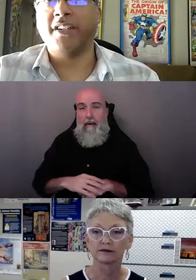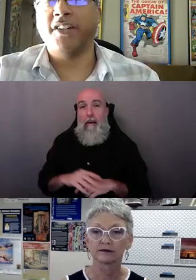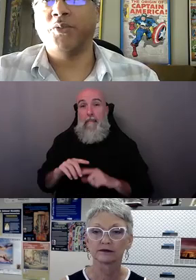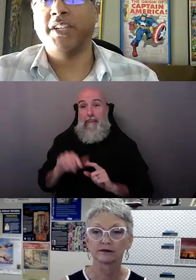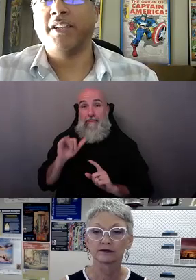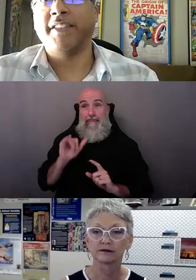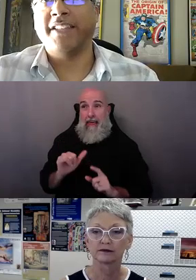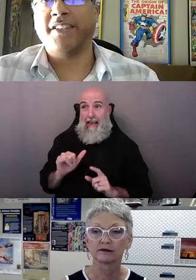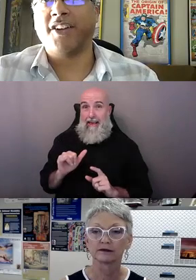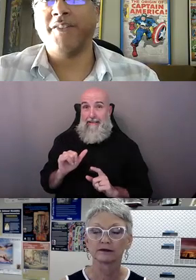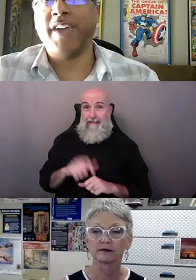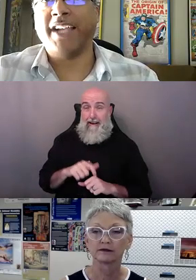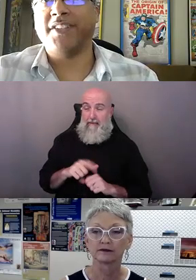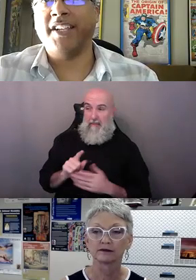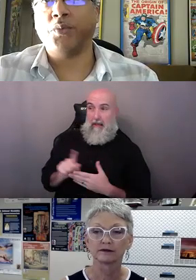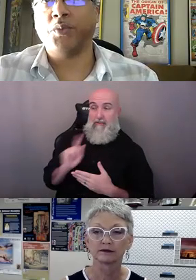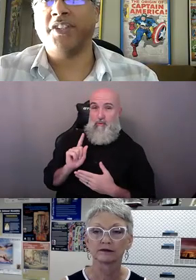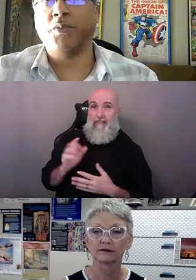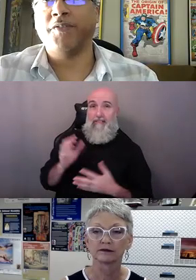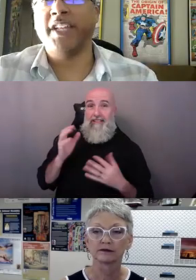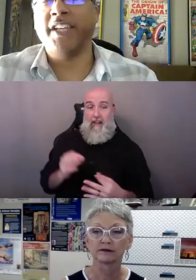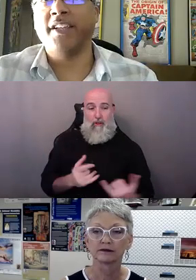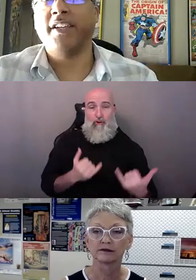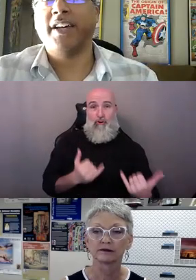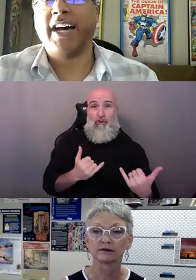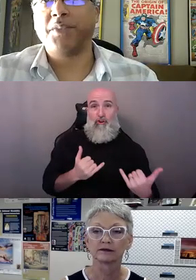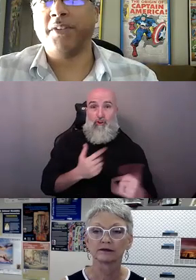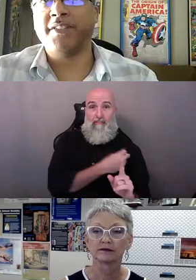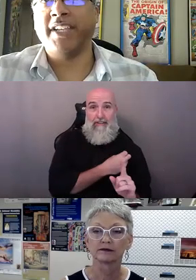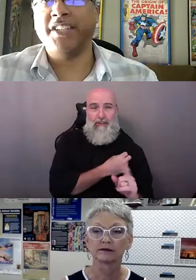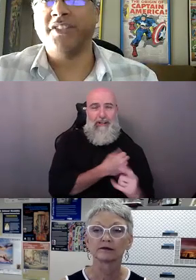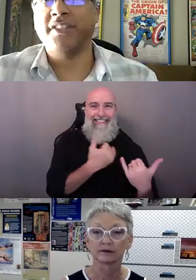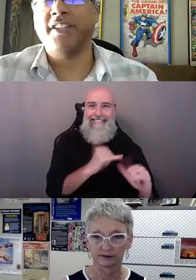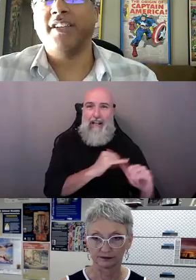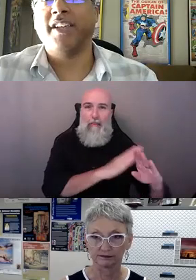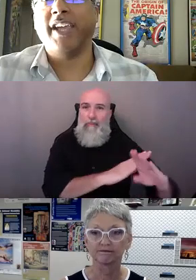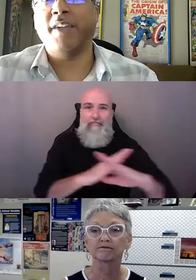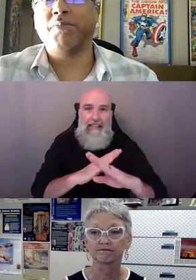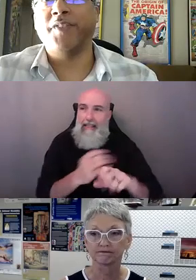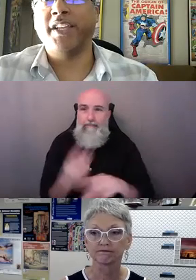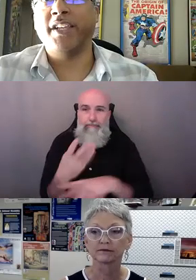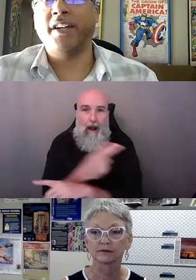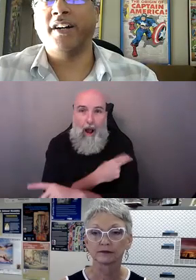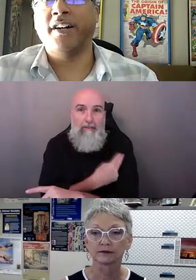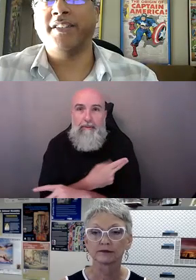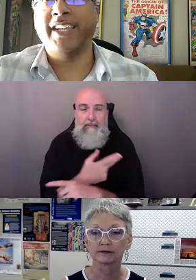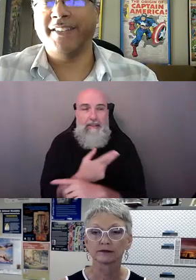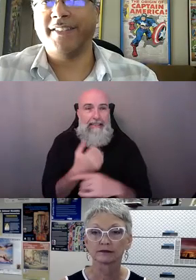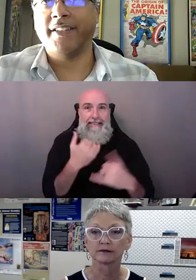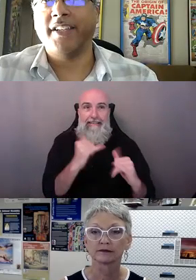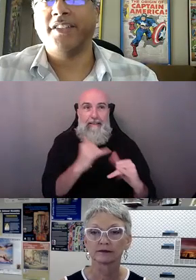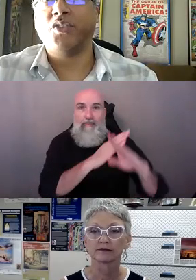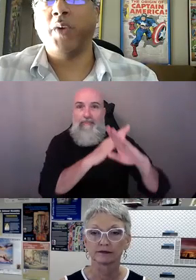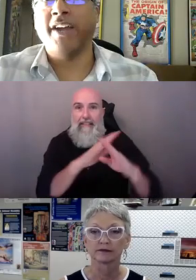week ago, that the current vaccines were still preventing hospitalization and preventing